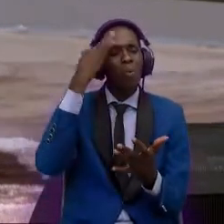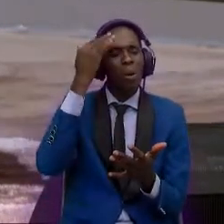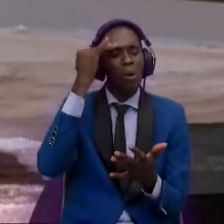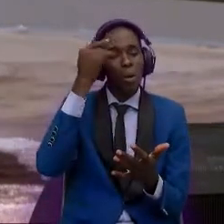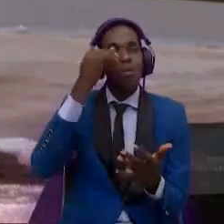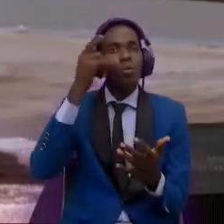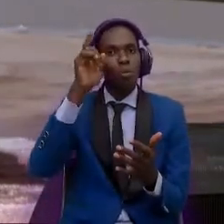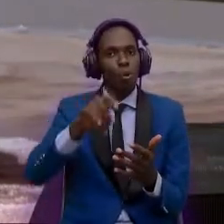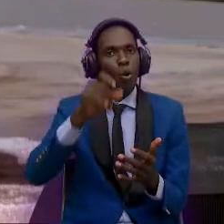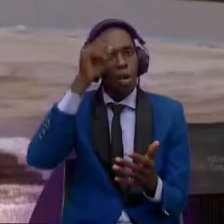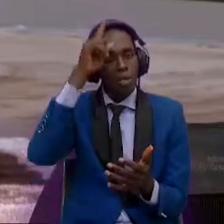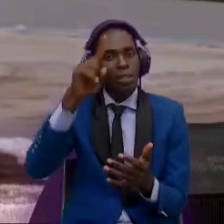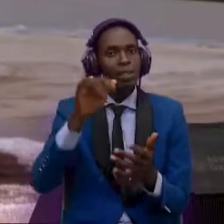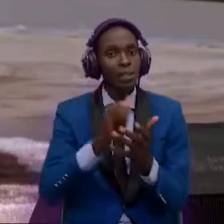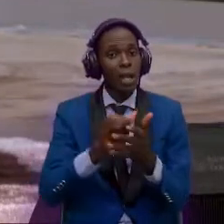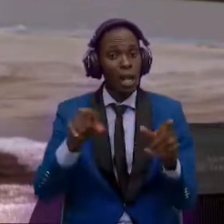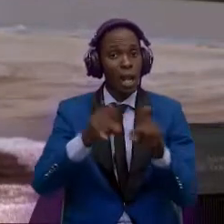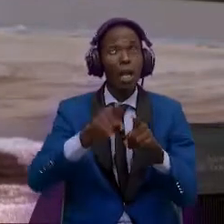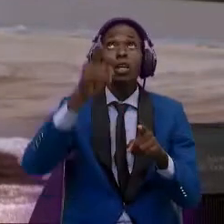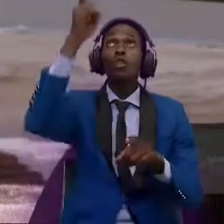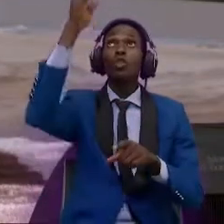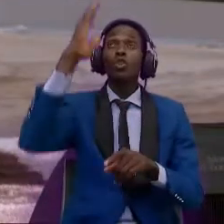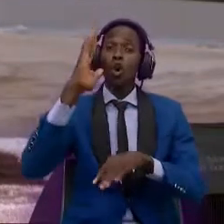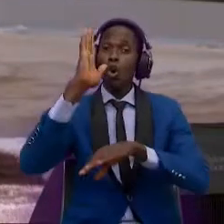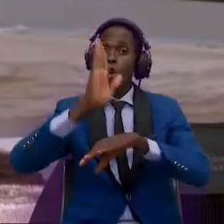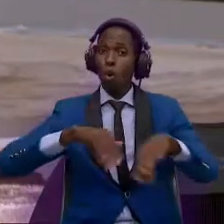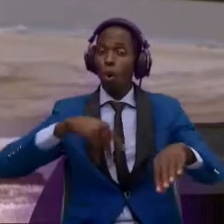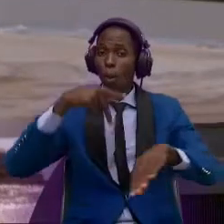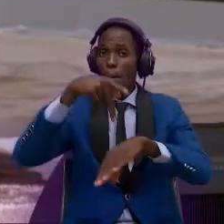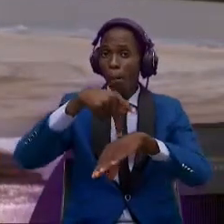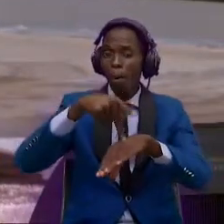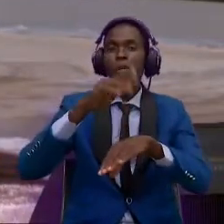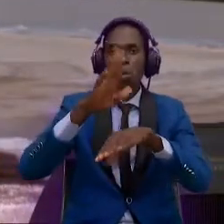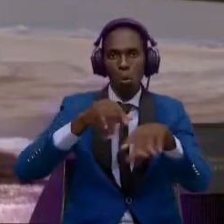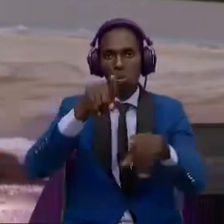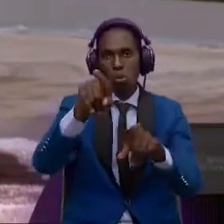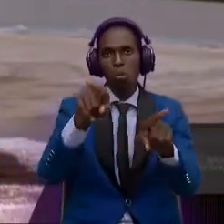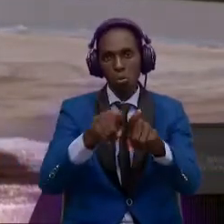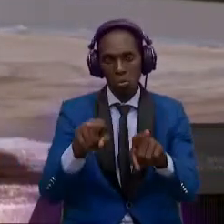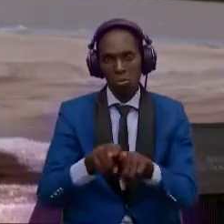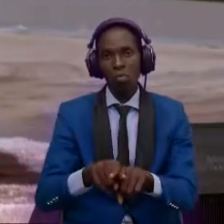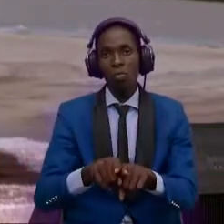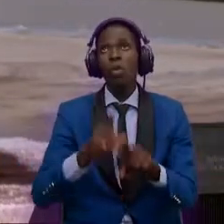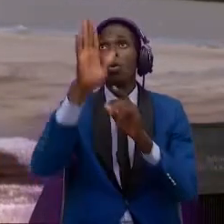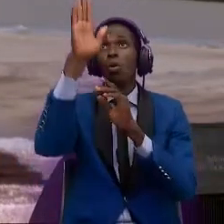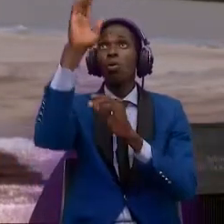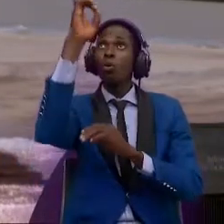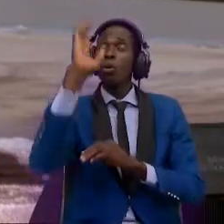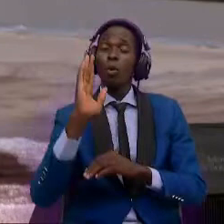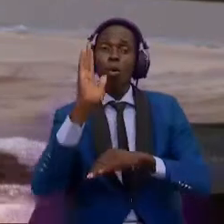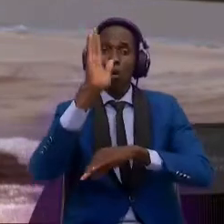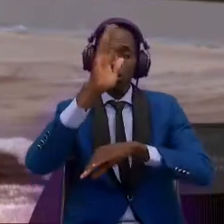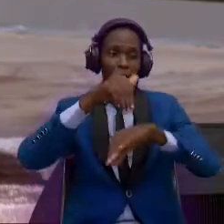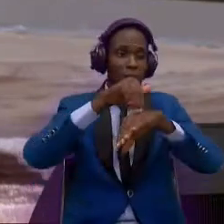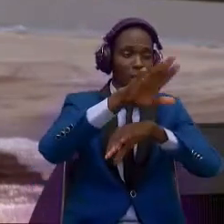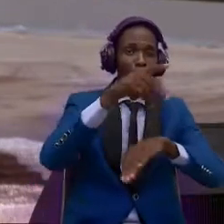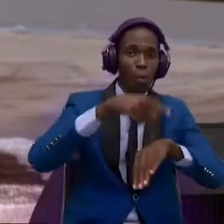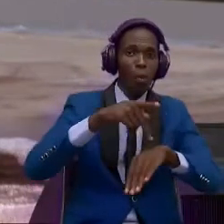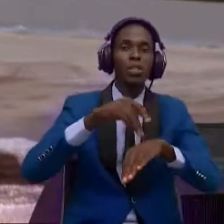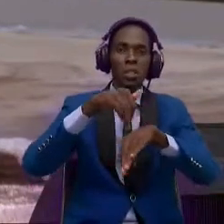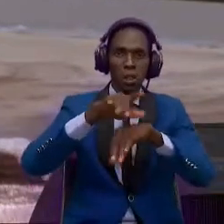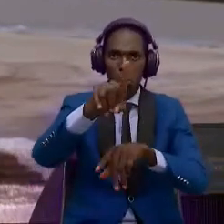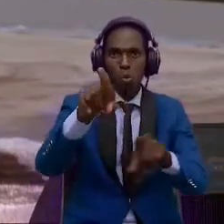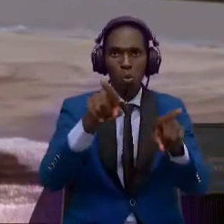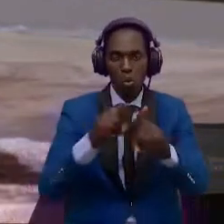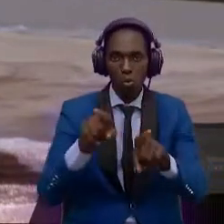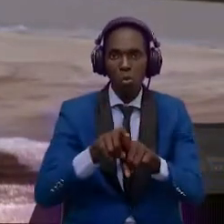God called Paul, he has called you to. As God sent forth Paul, he has sent you forth you. As he gave him the gospel